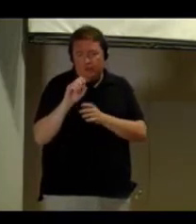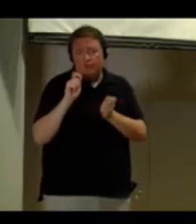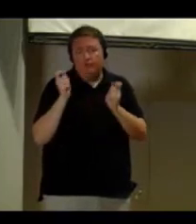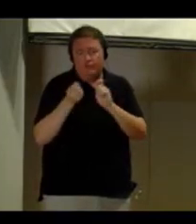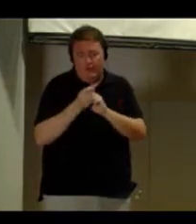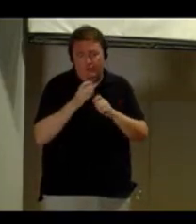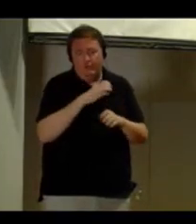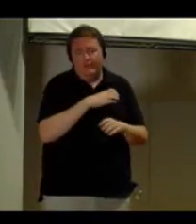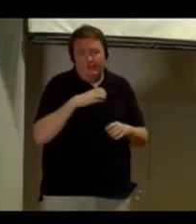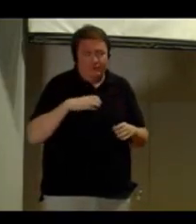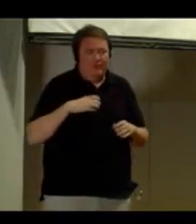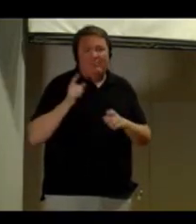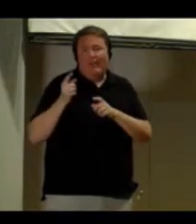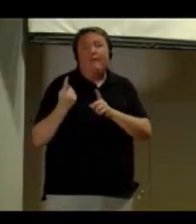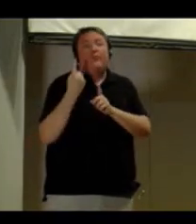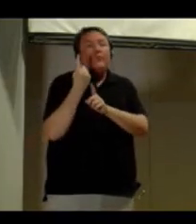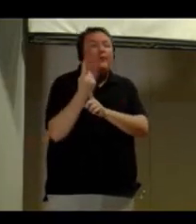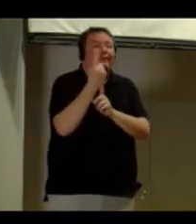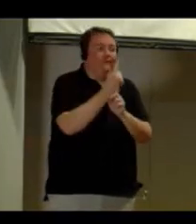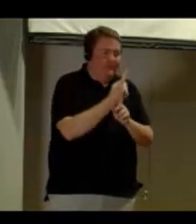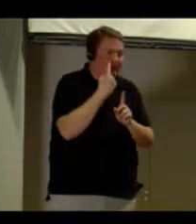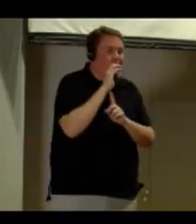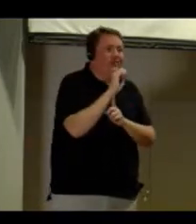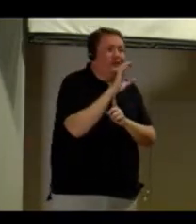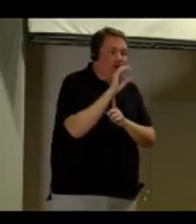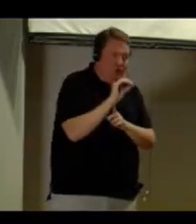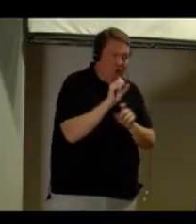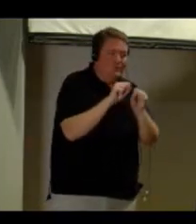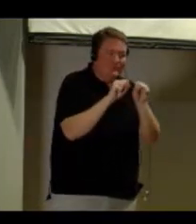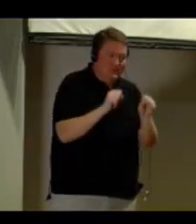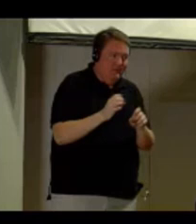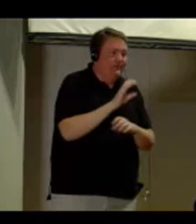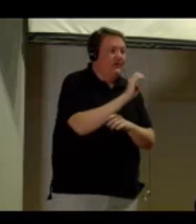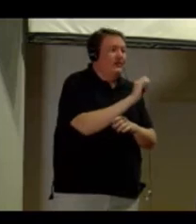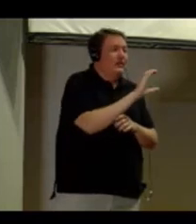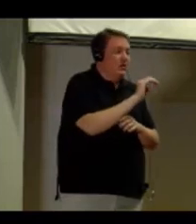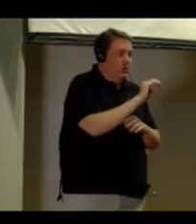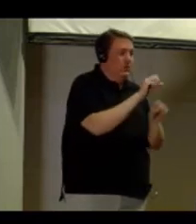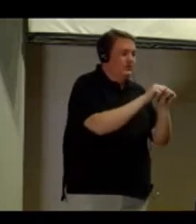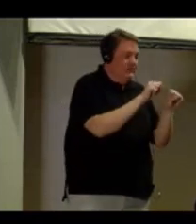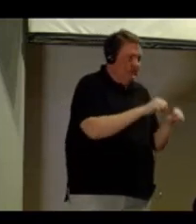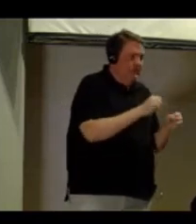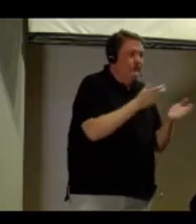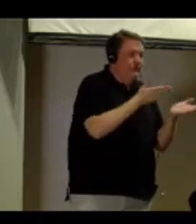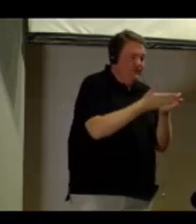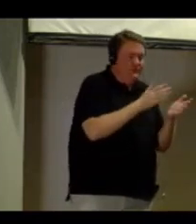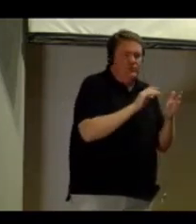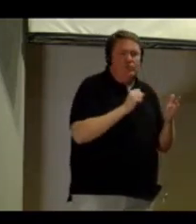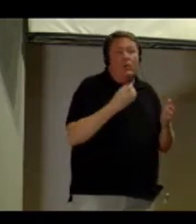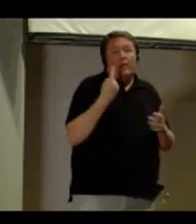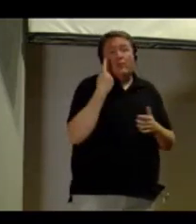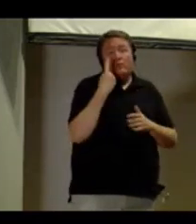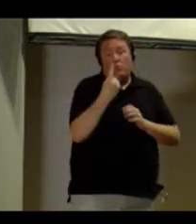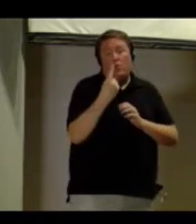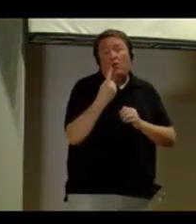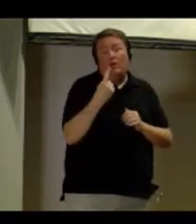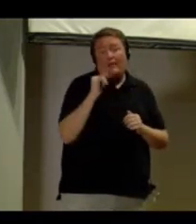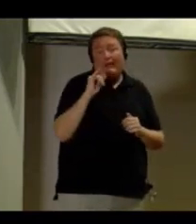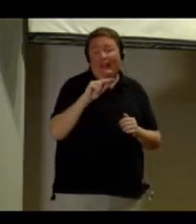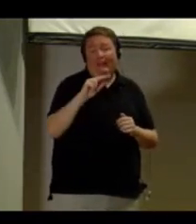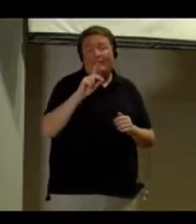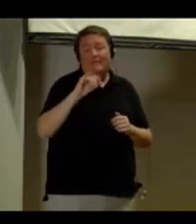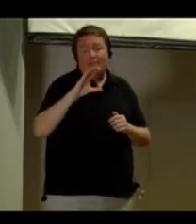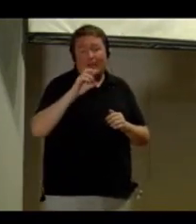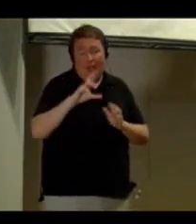for ecosystems and ecosystem services. This is one of the indicators they now use for monitoring biodiversity